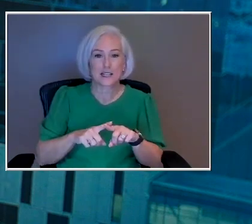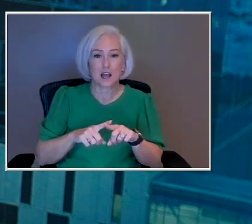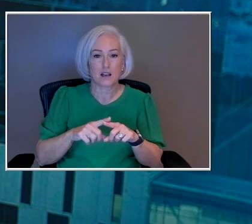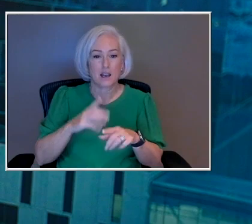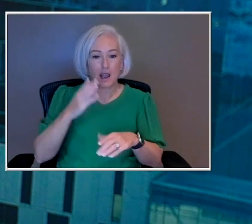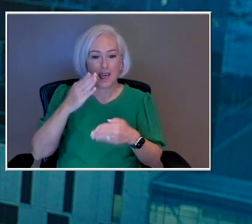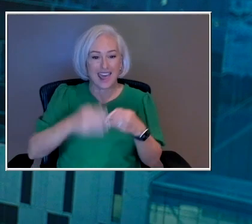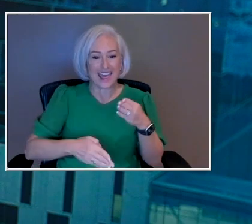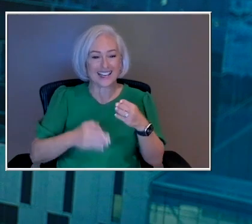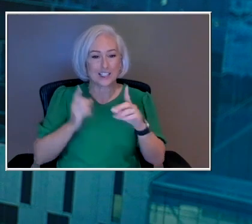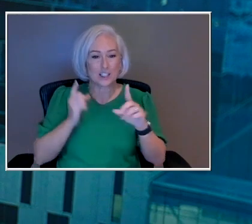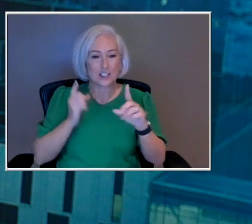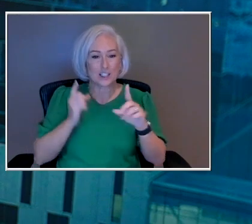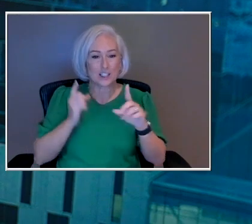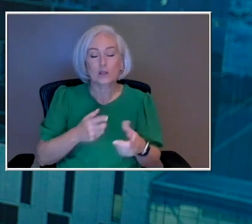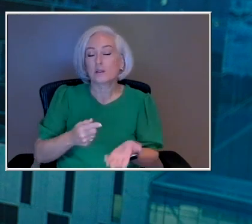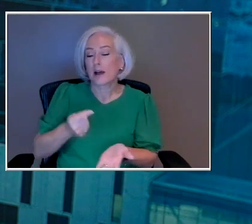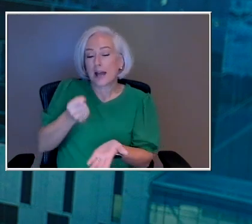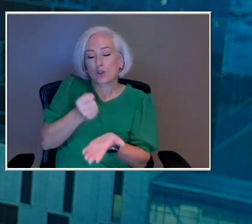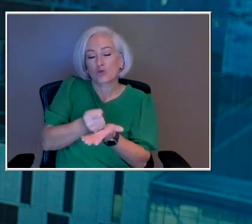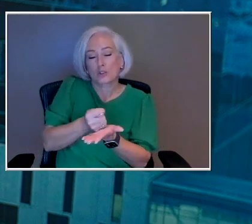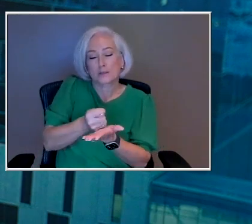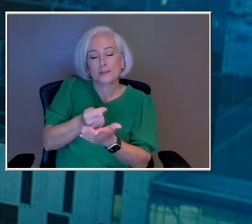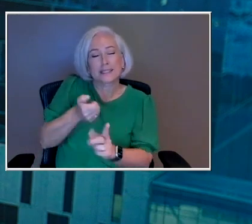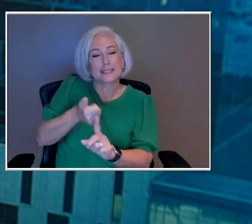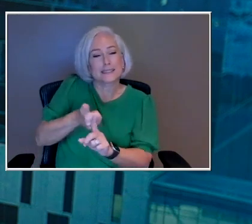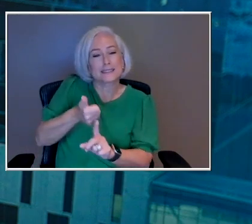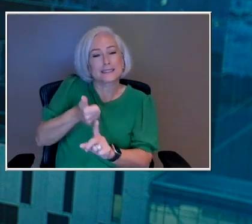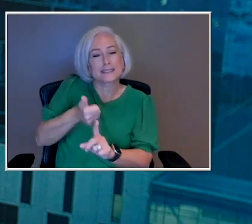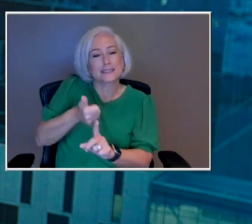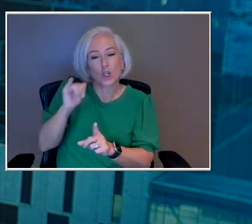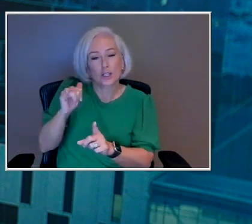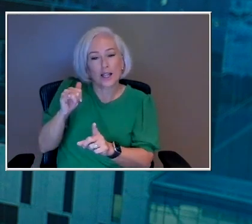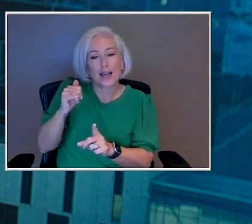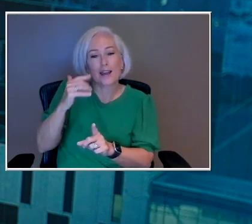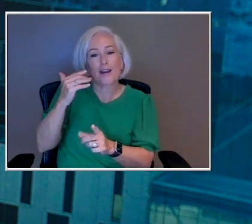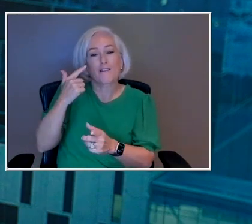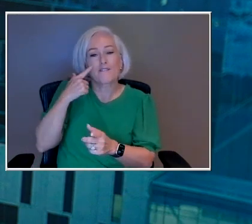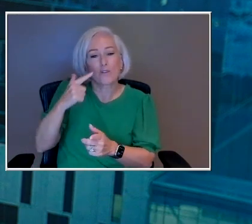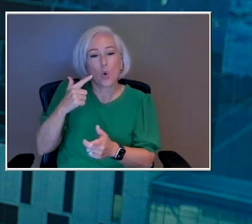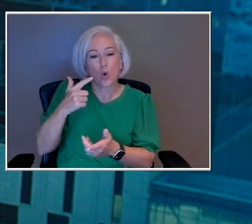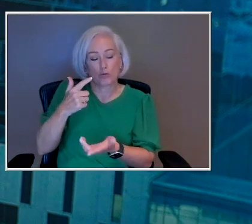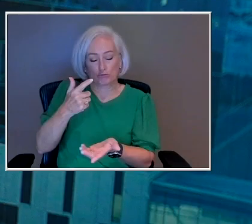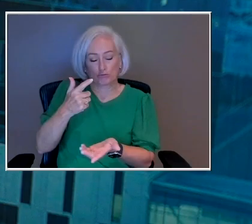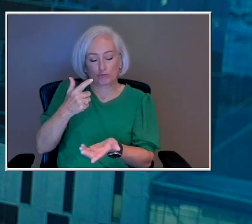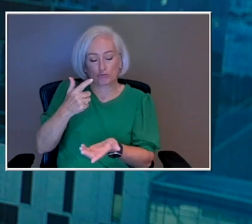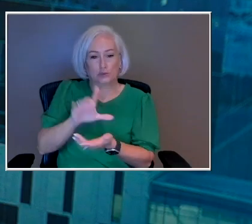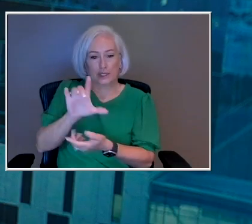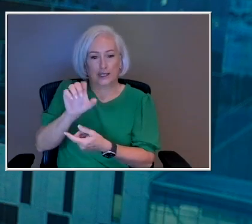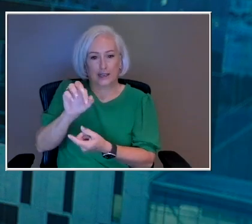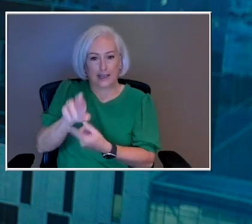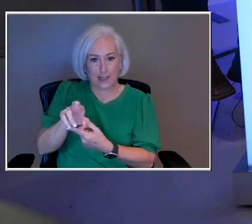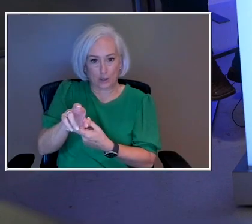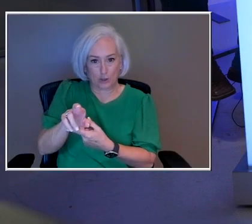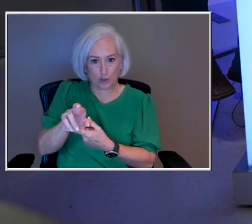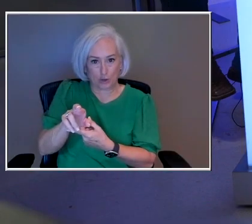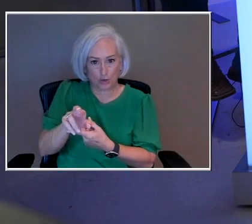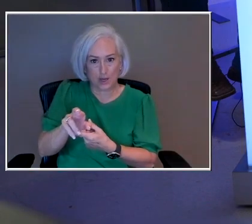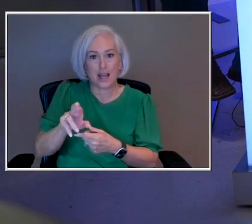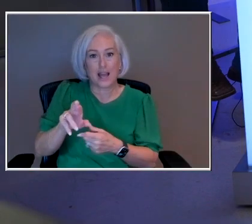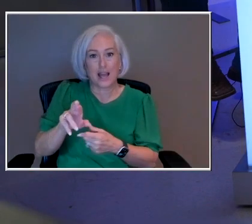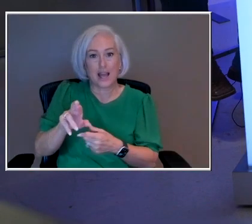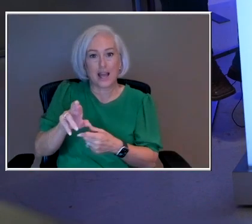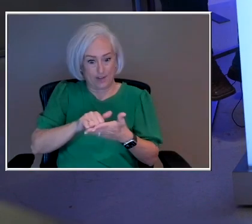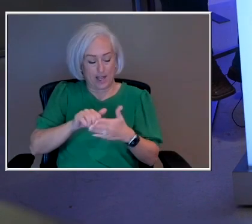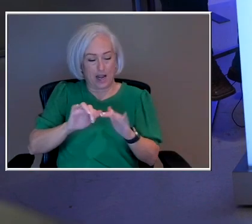does the treatment look like to treat the cancer, and how within that do we appropriately accomplish reconstruction. Chris, I want to bring you back